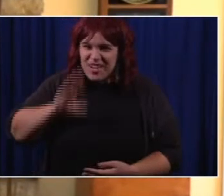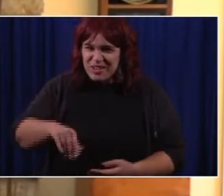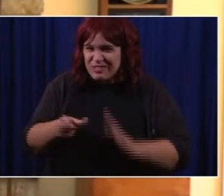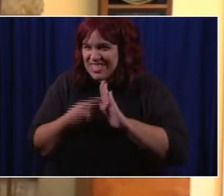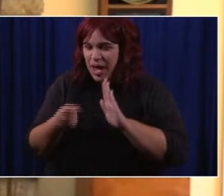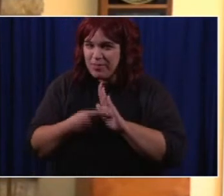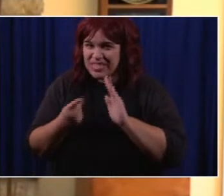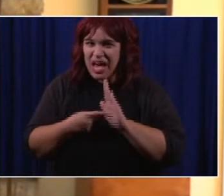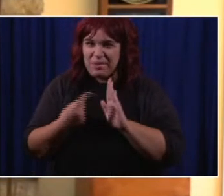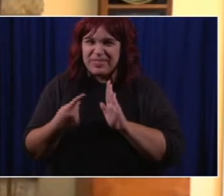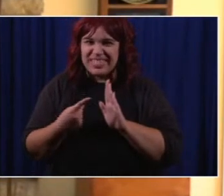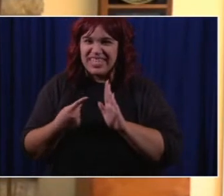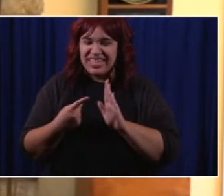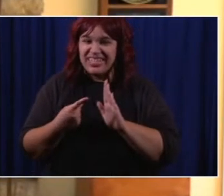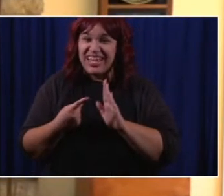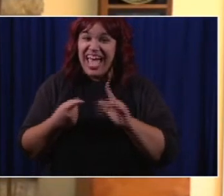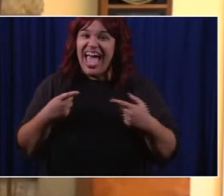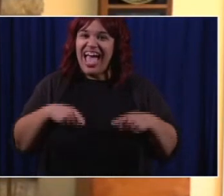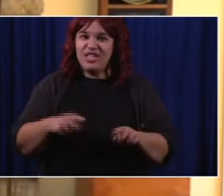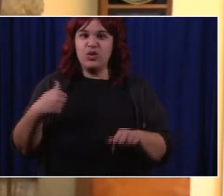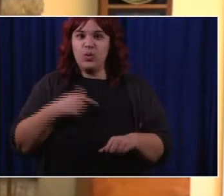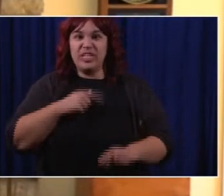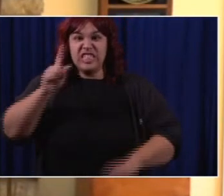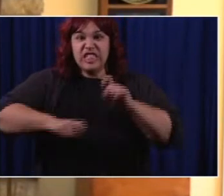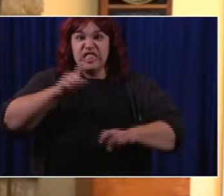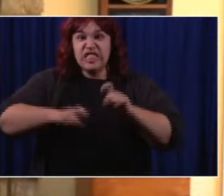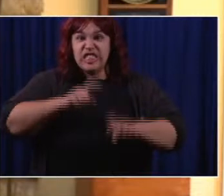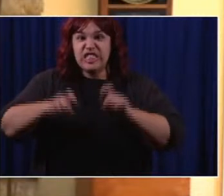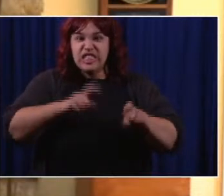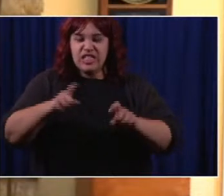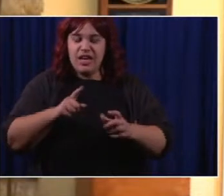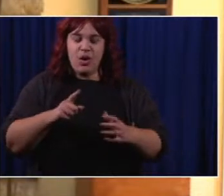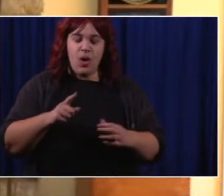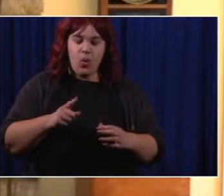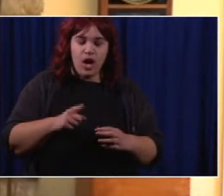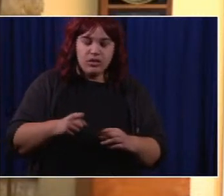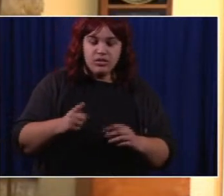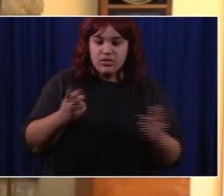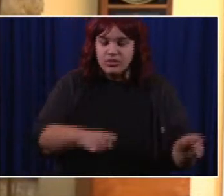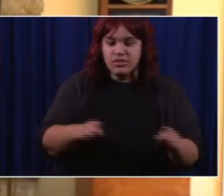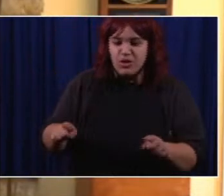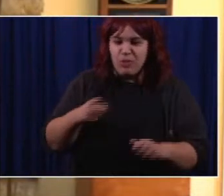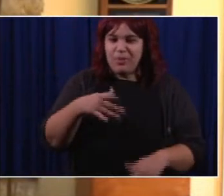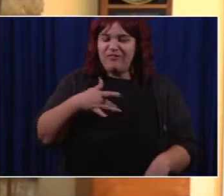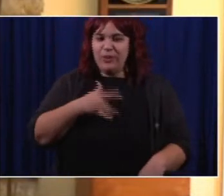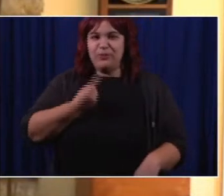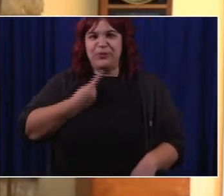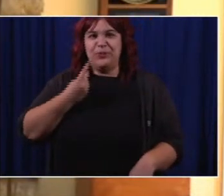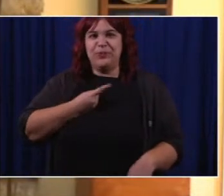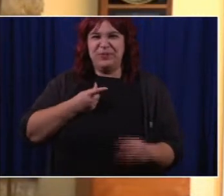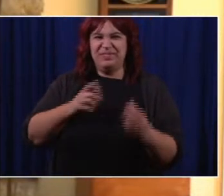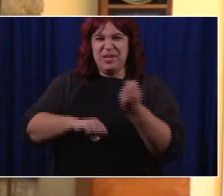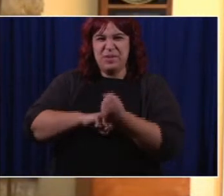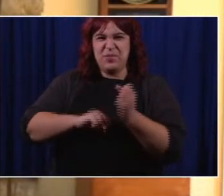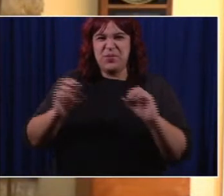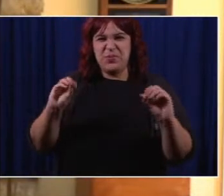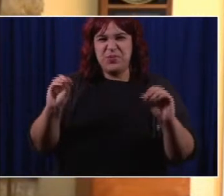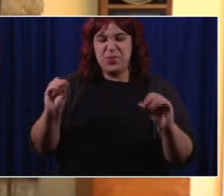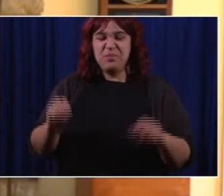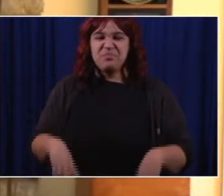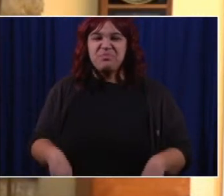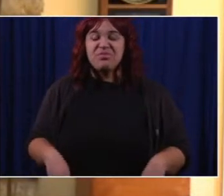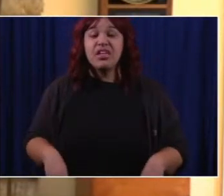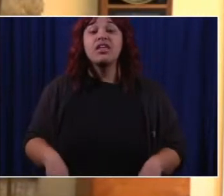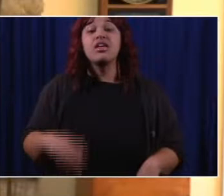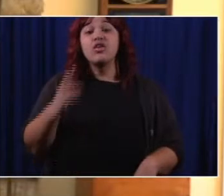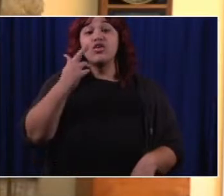lot of allies in this process. The Ohio Restaurant Association today said any discussion of another restaurant closure would be